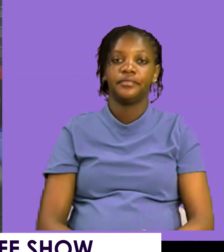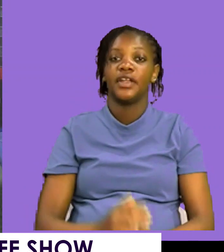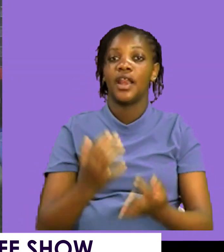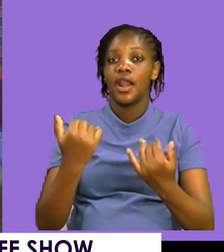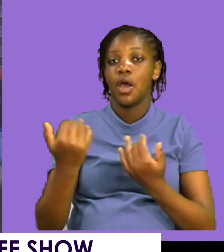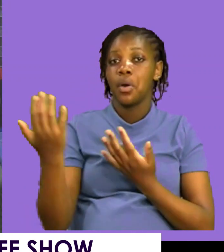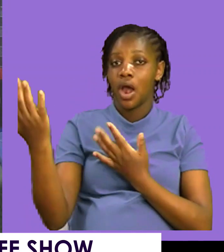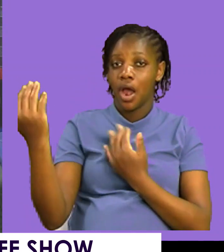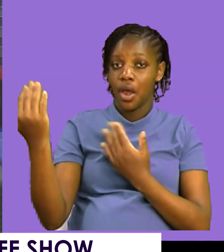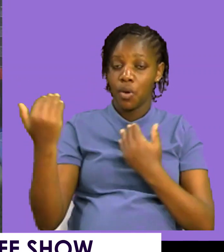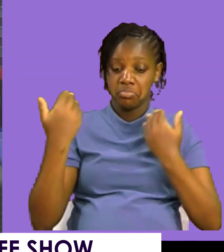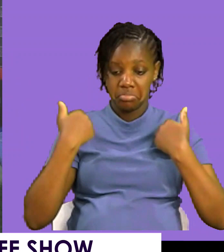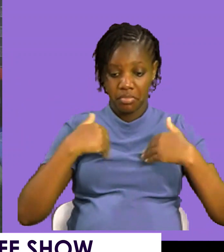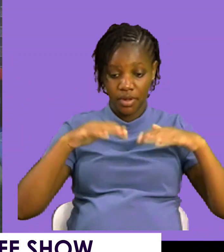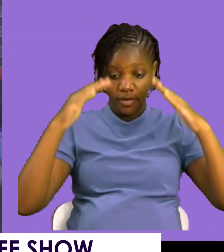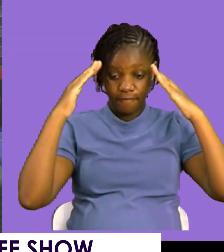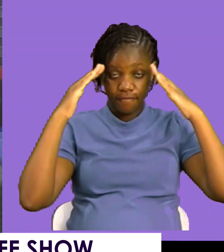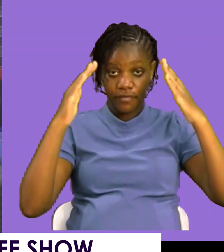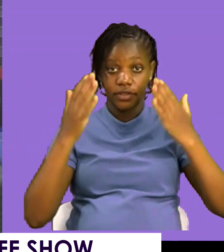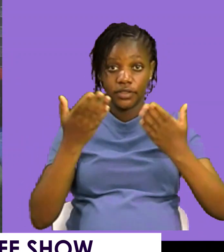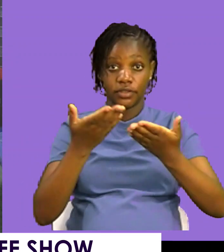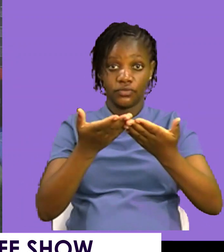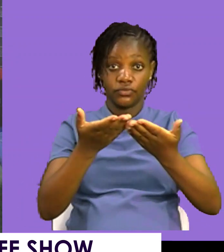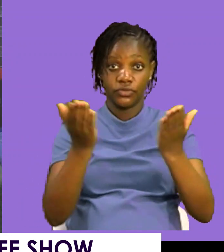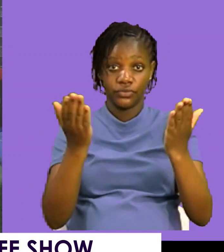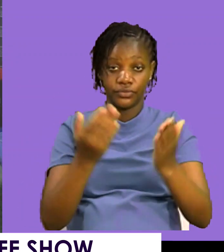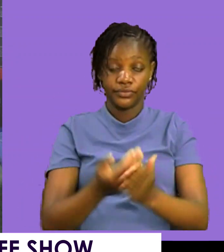hope I'm focusing on you.